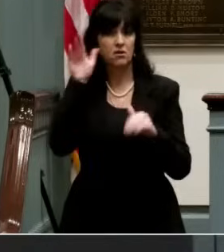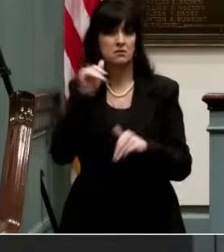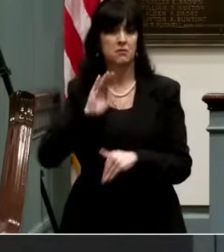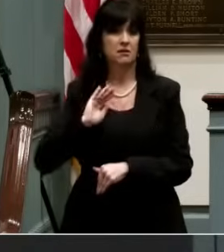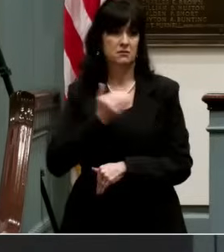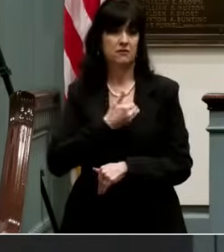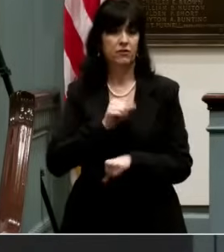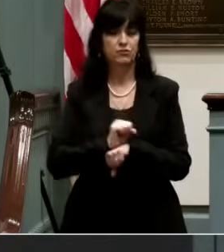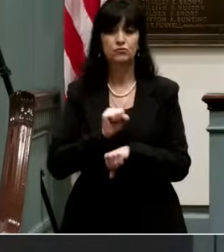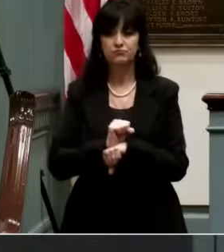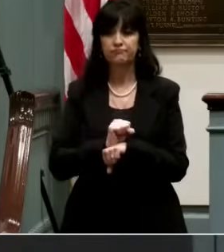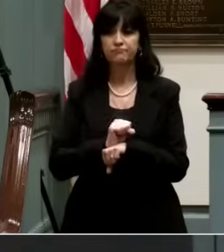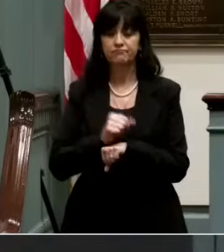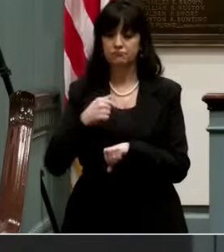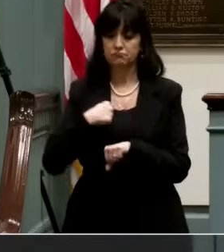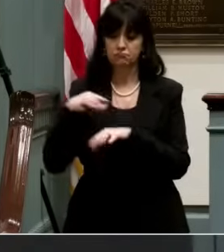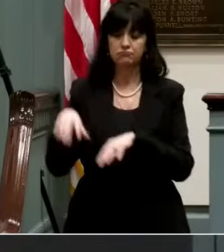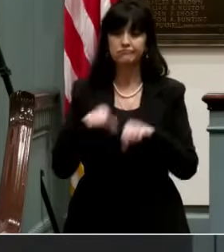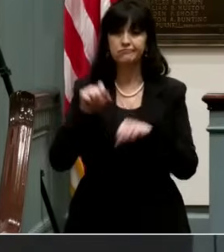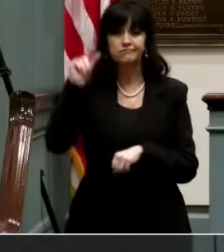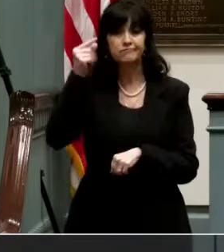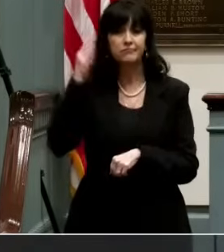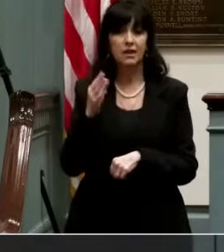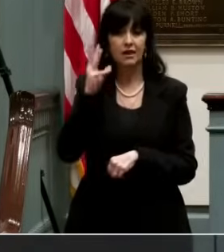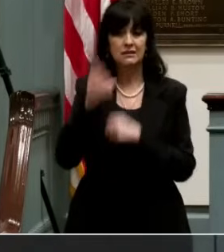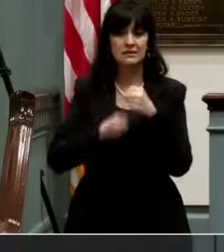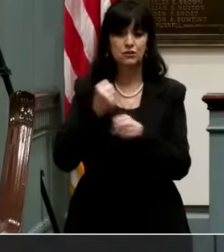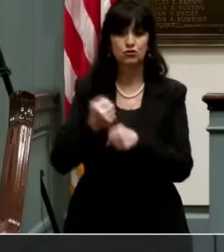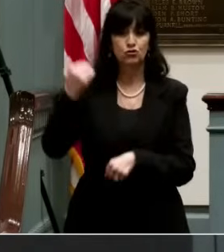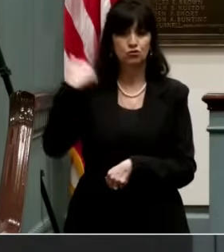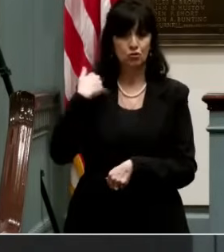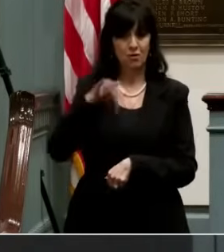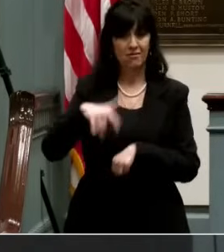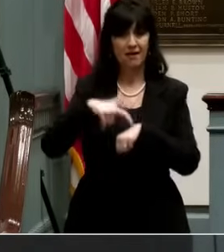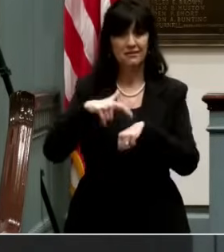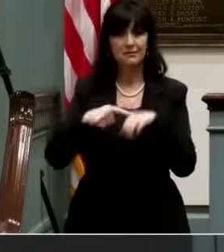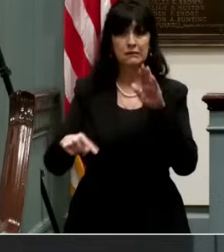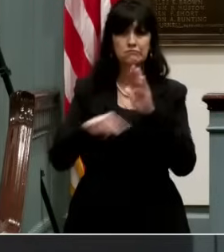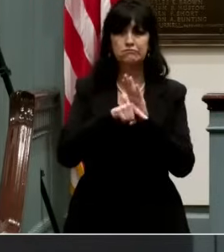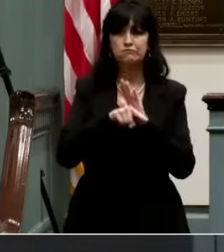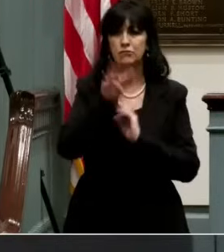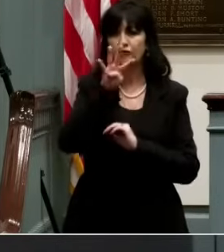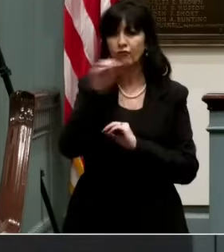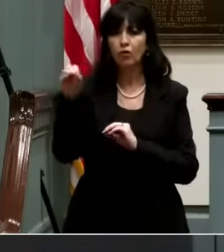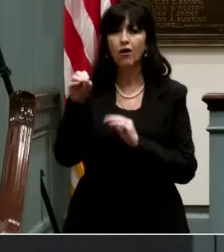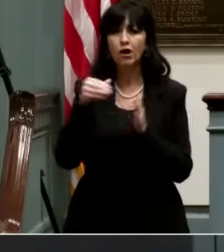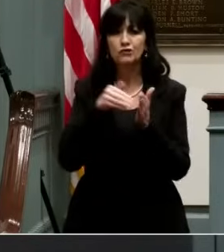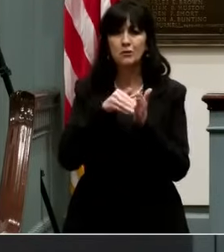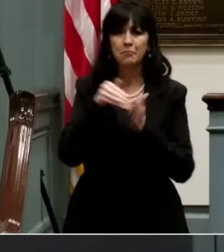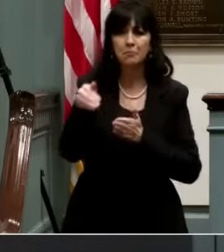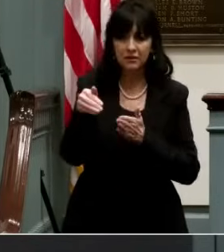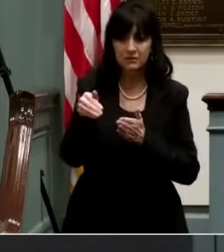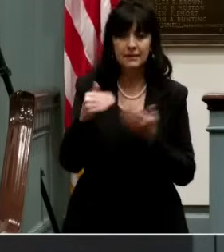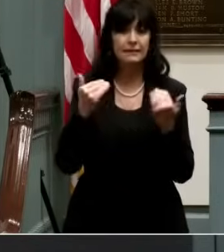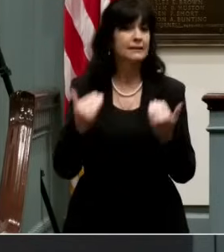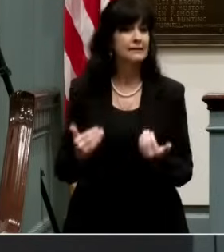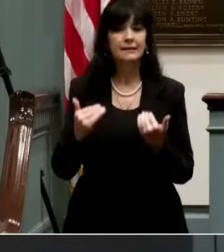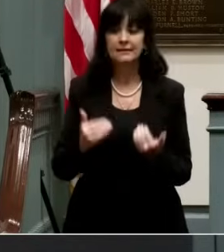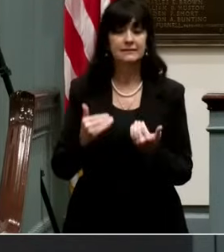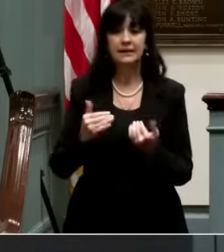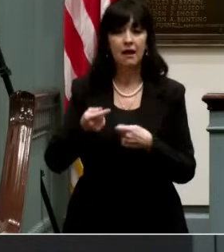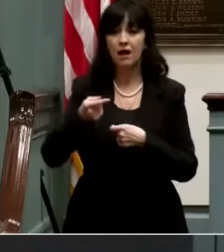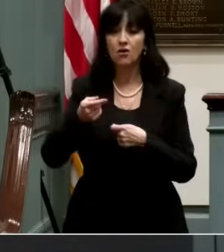6 years ago, we were facing an almost $400 million deficit. Now we have $400 million more